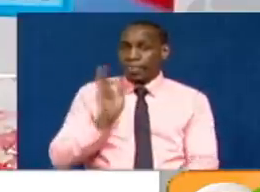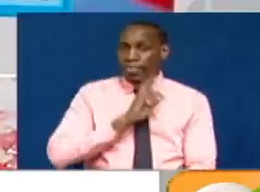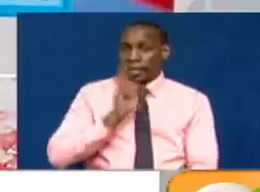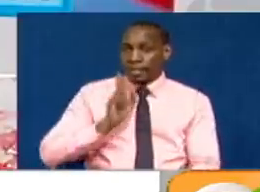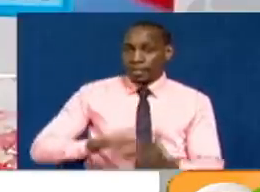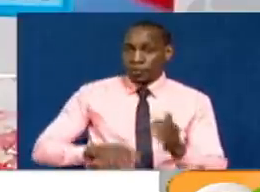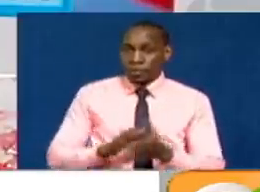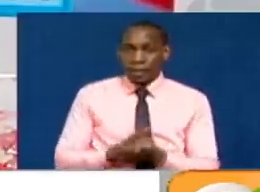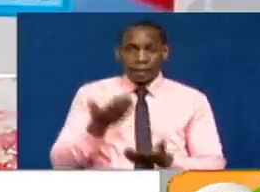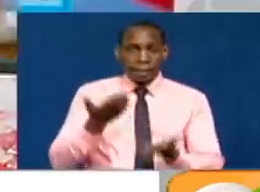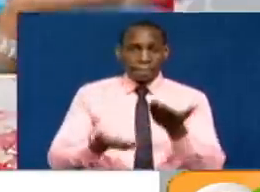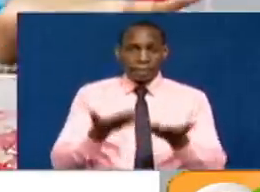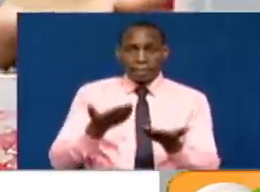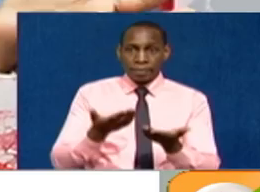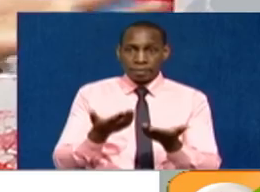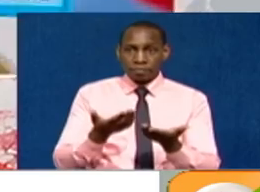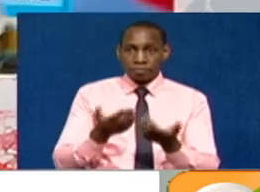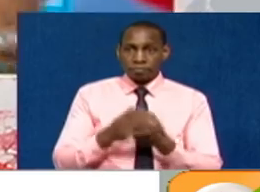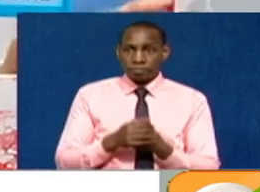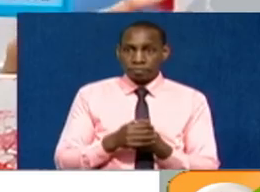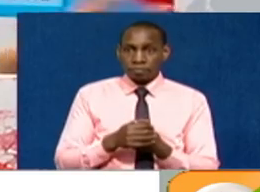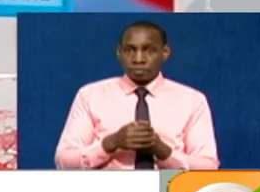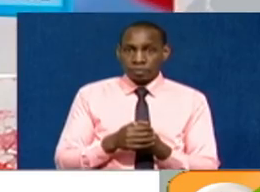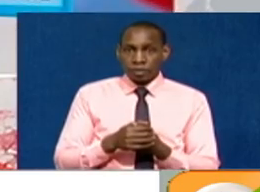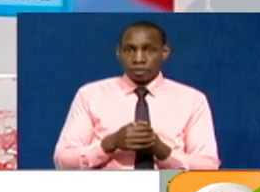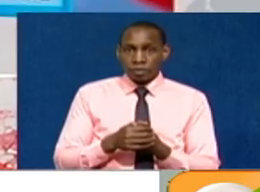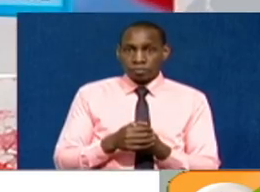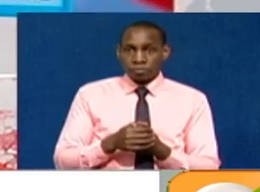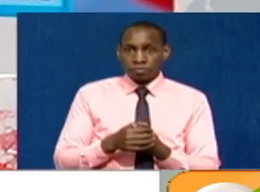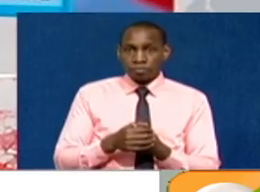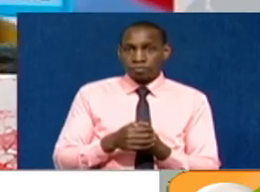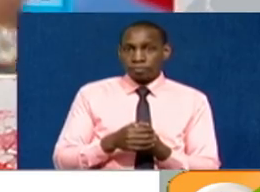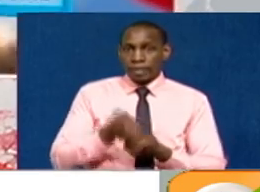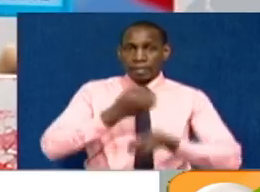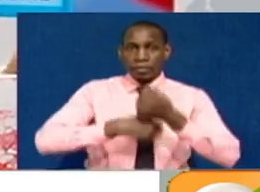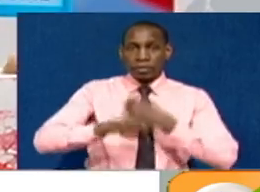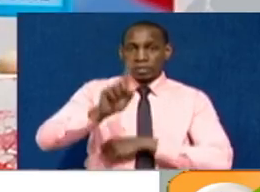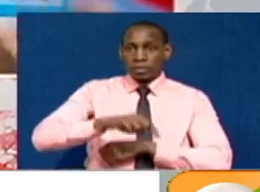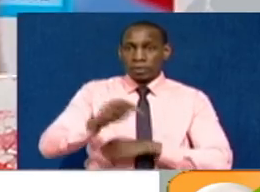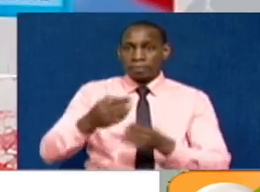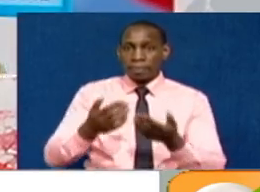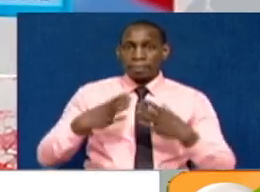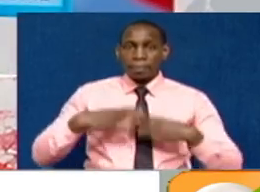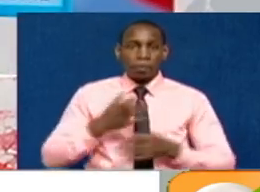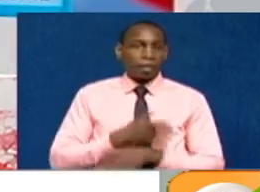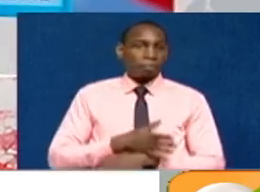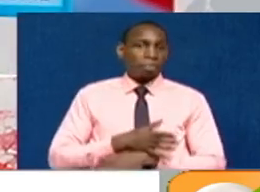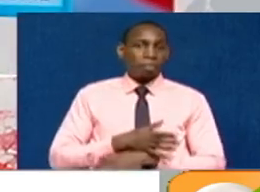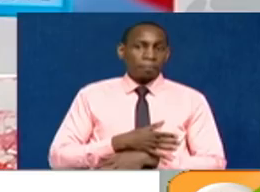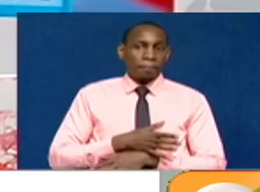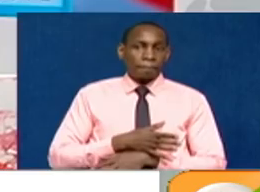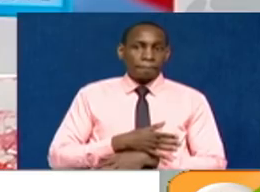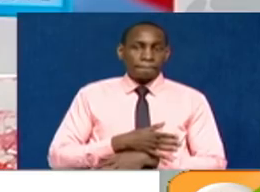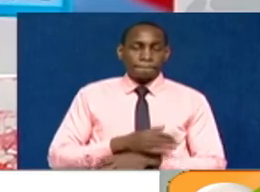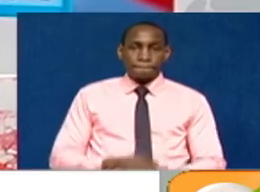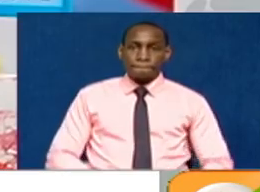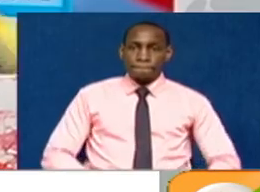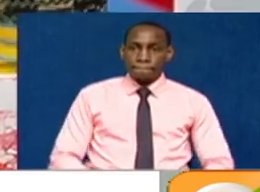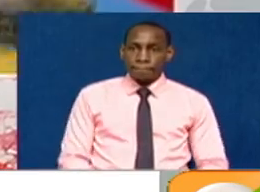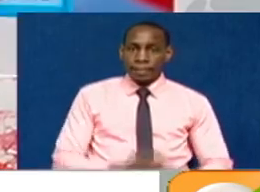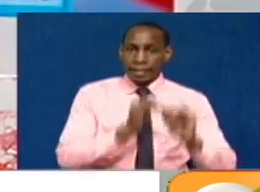of maybe having a bit too much and misusing it in terms of maybe general complacency on our part